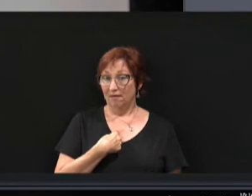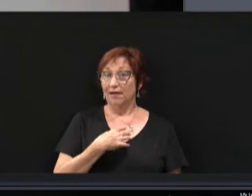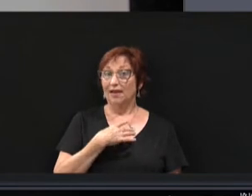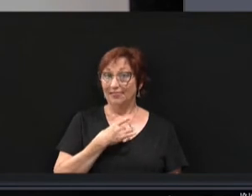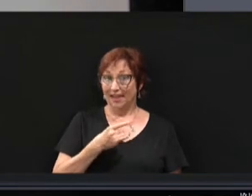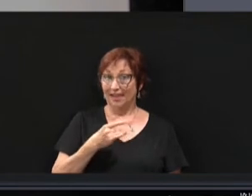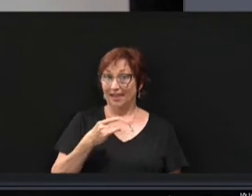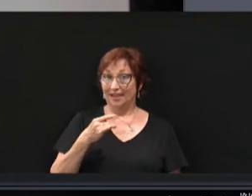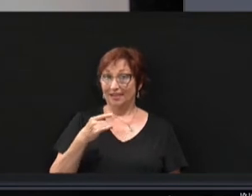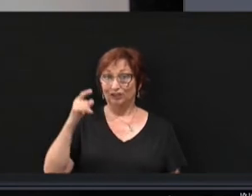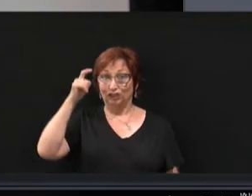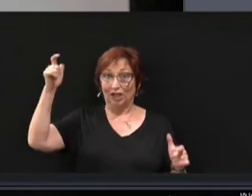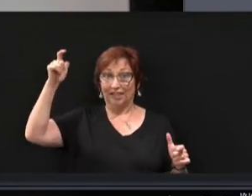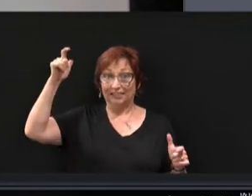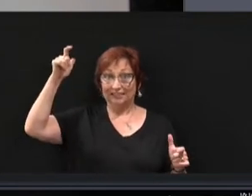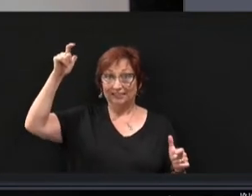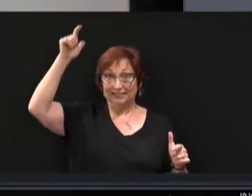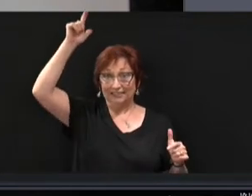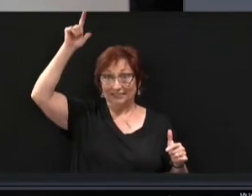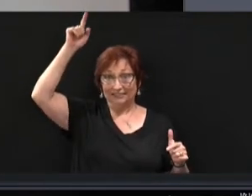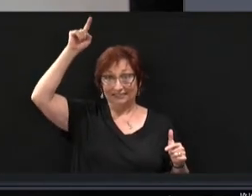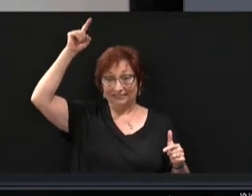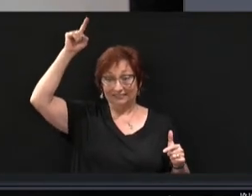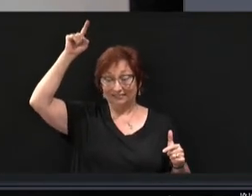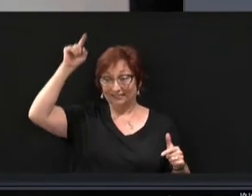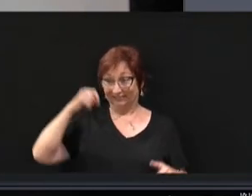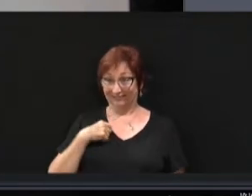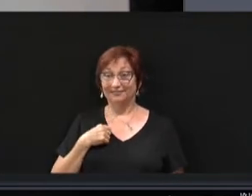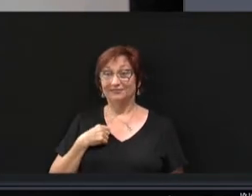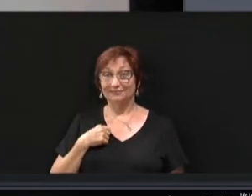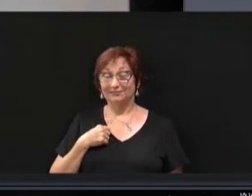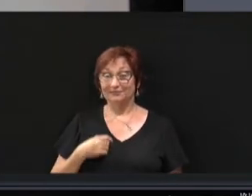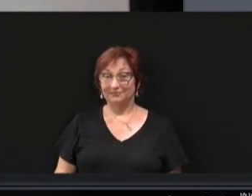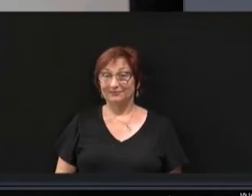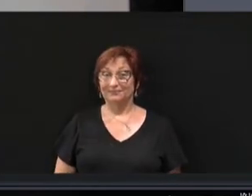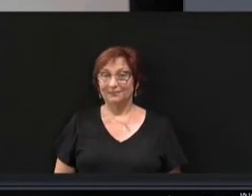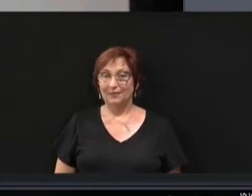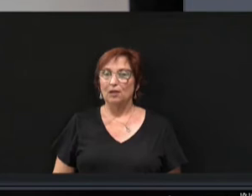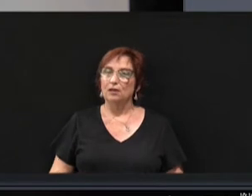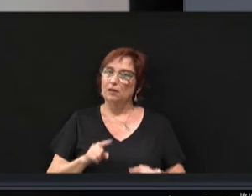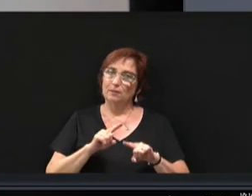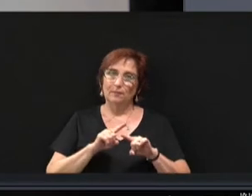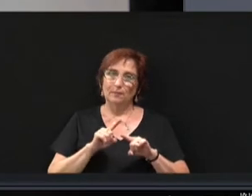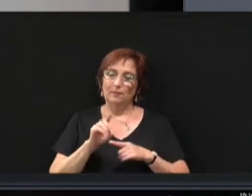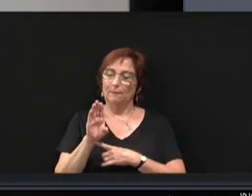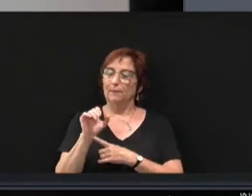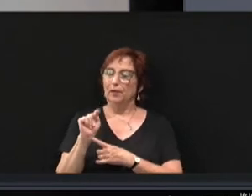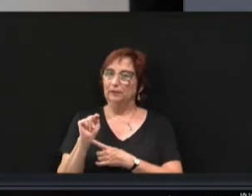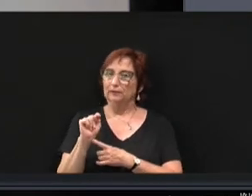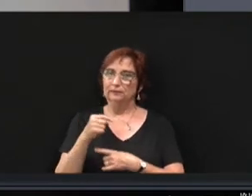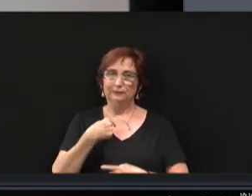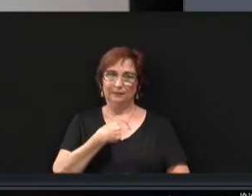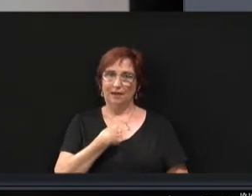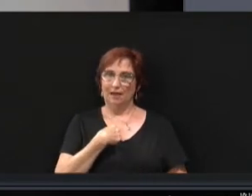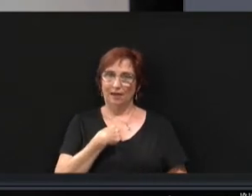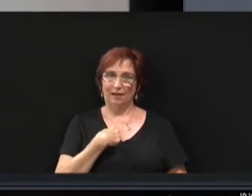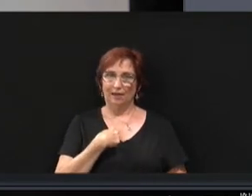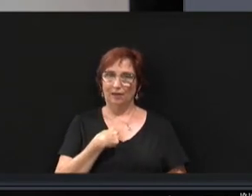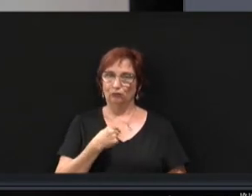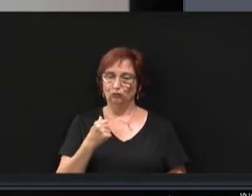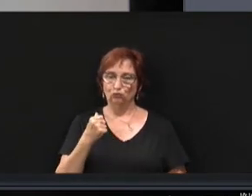like giants. I like giants. But I don't like.